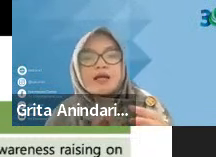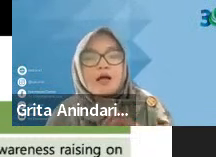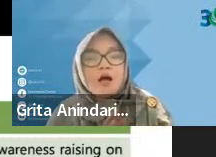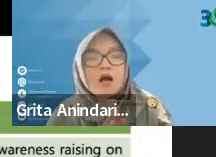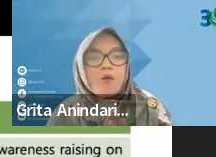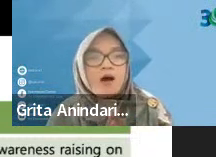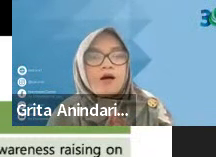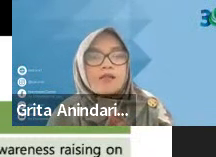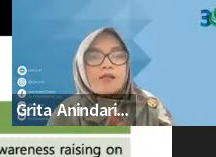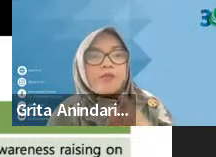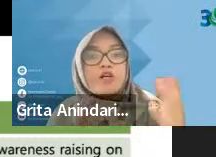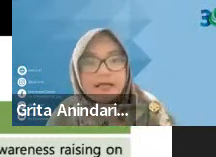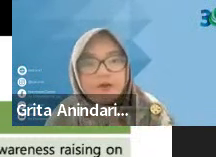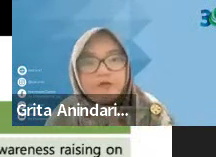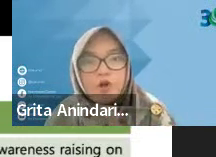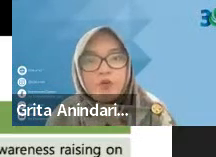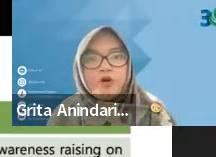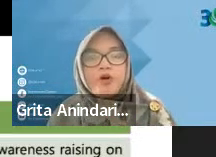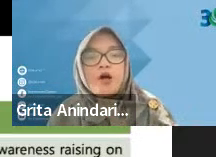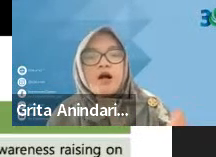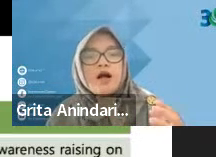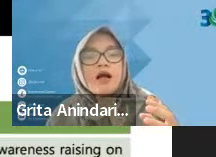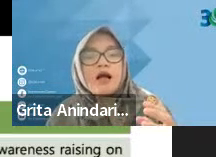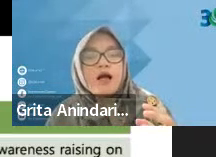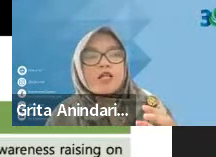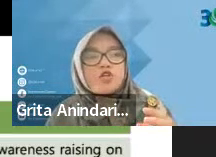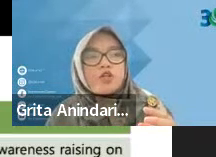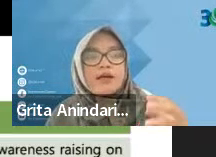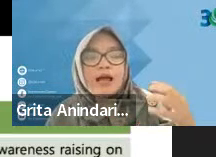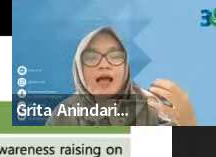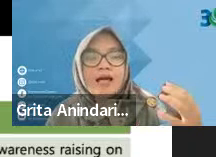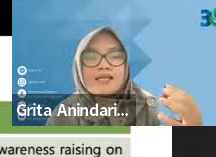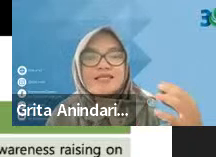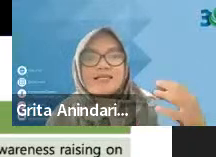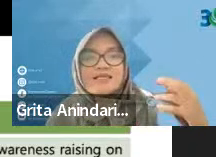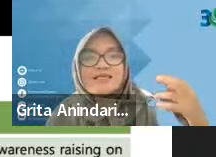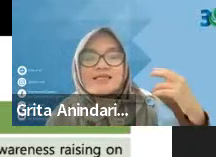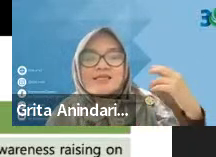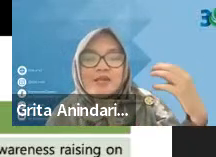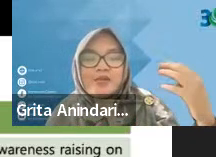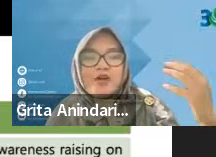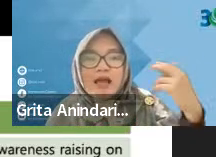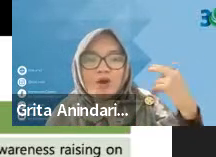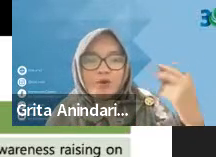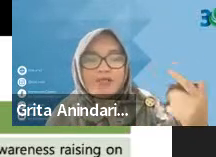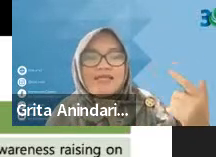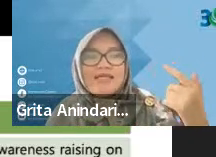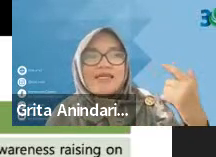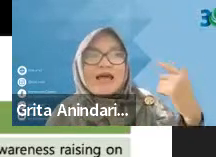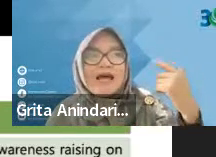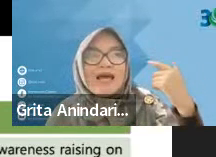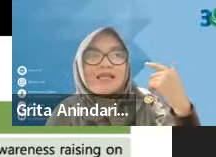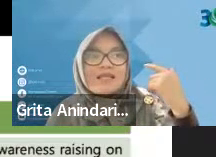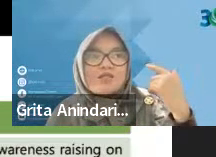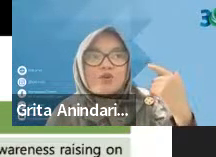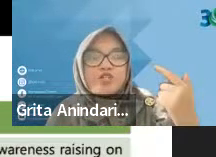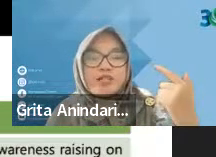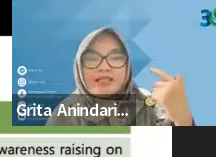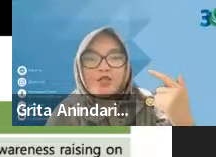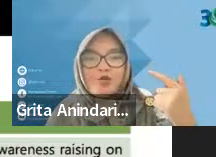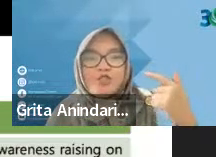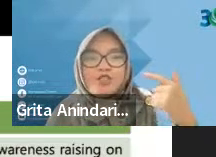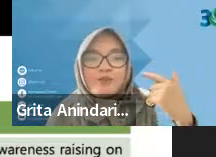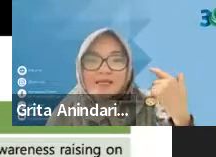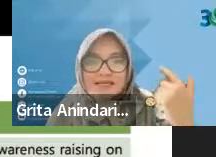policymakers and how the project developer actually has this gender equity and